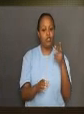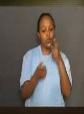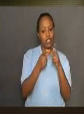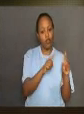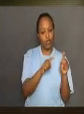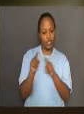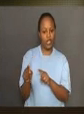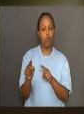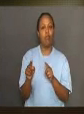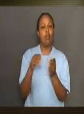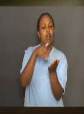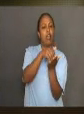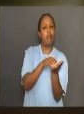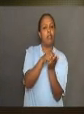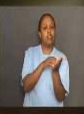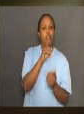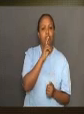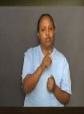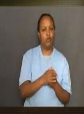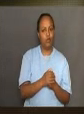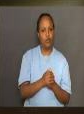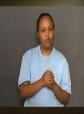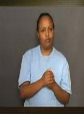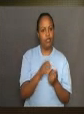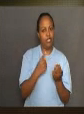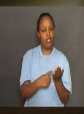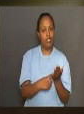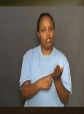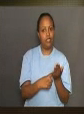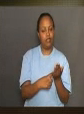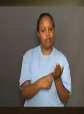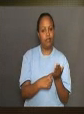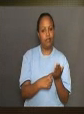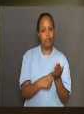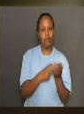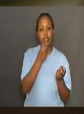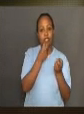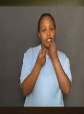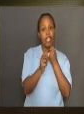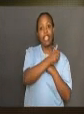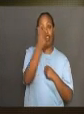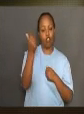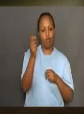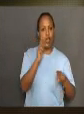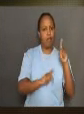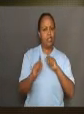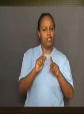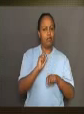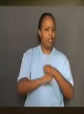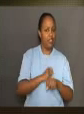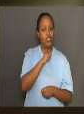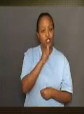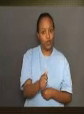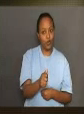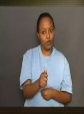Incapacitation is designed to keep criminals away from the rest of society so that